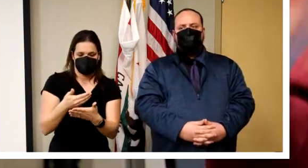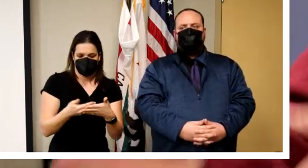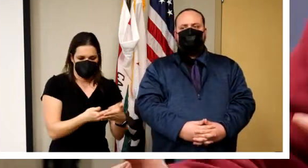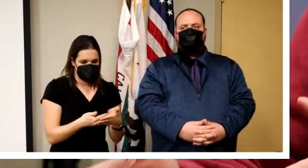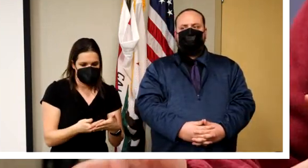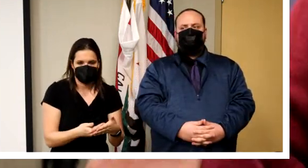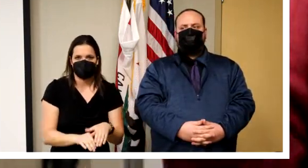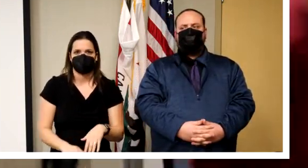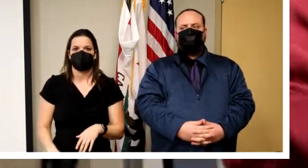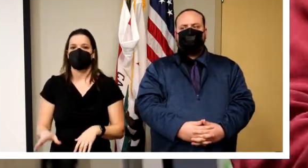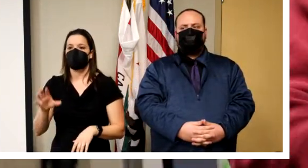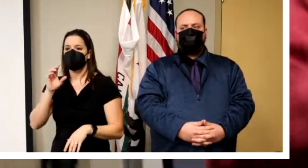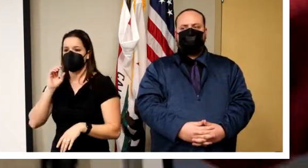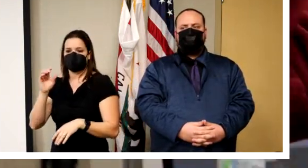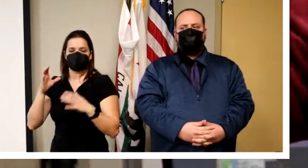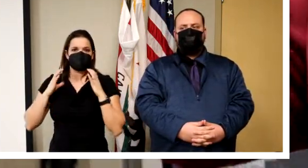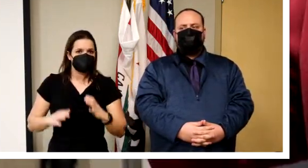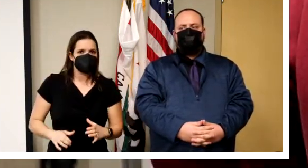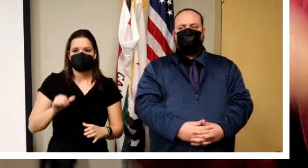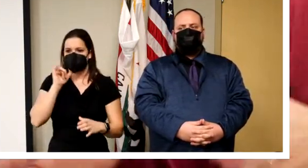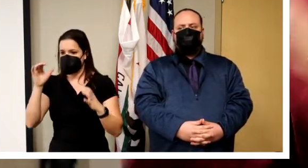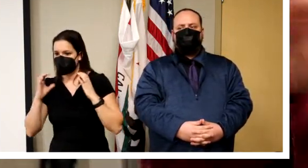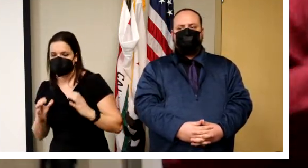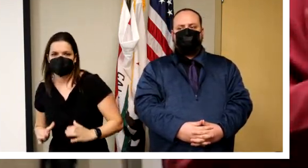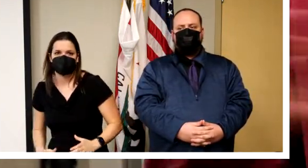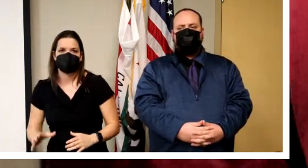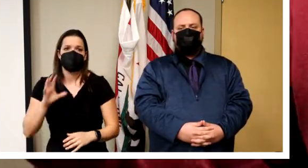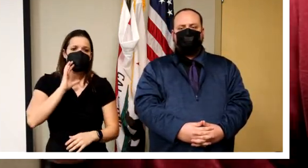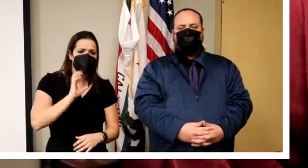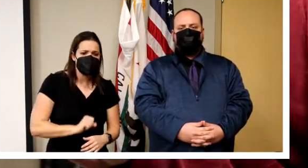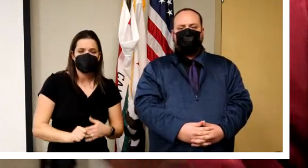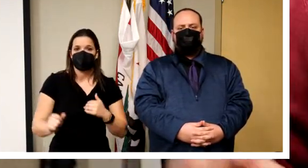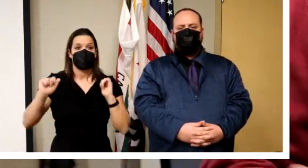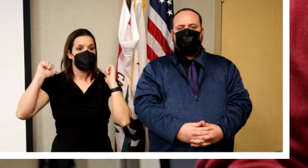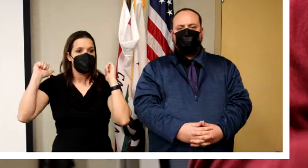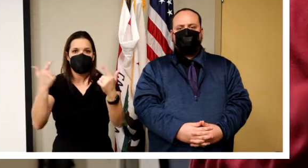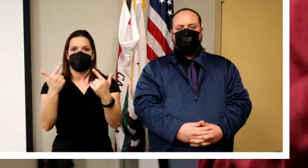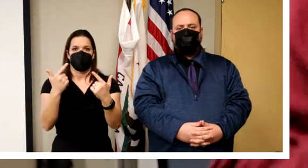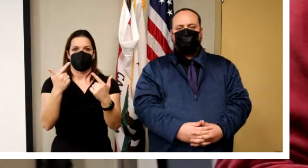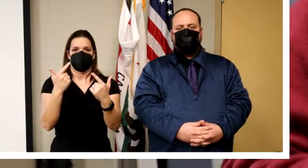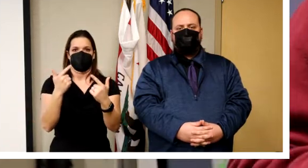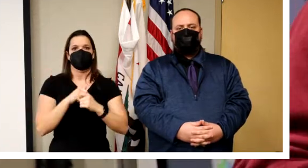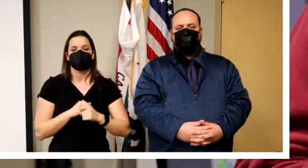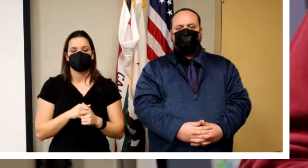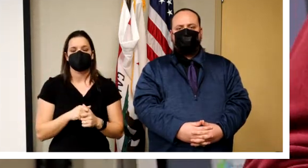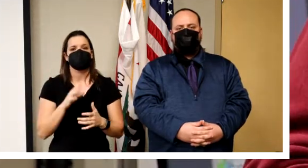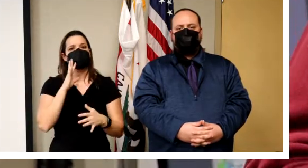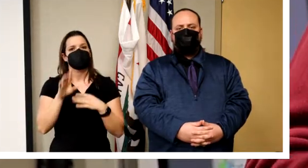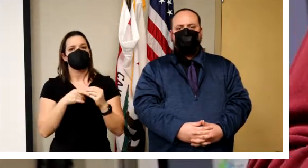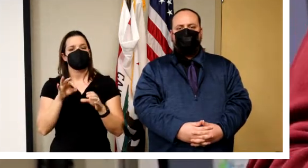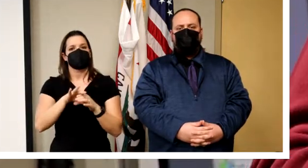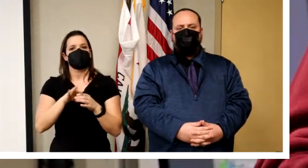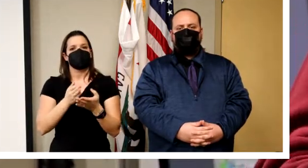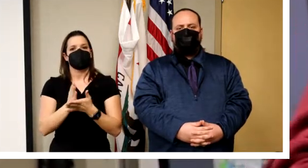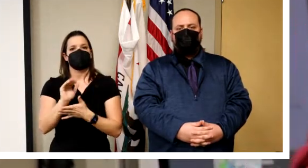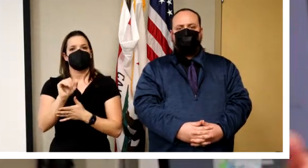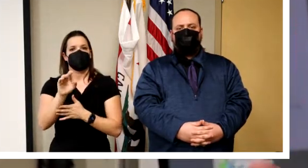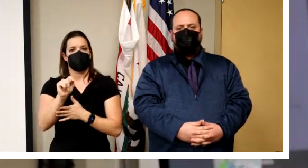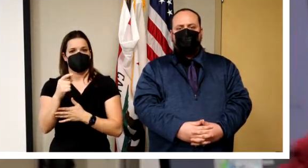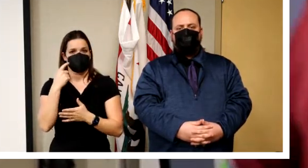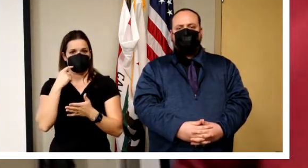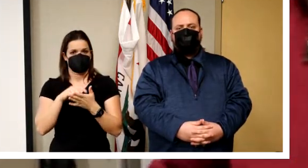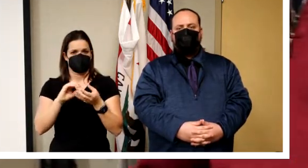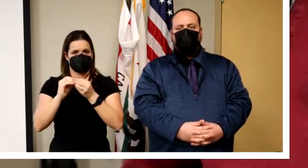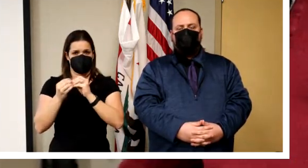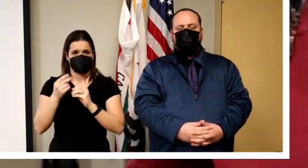child, citizen, non-citizen, senior, everyone counts. When we talk about the Voting Rights Act, you're going to see numbers from me,